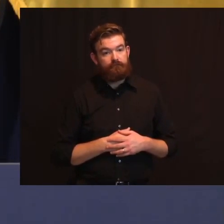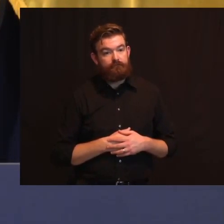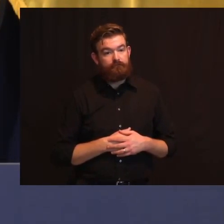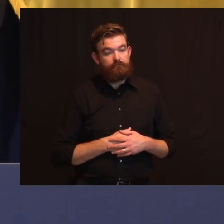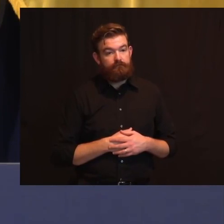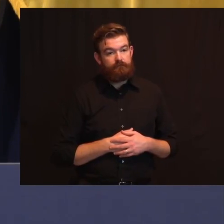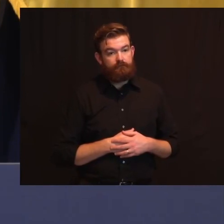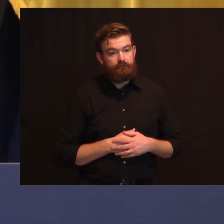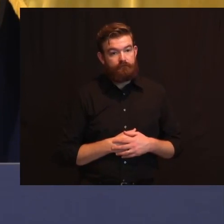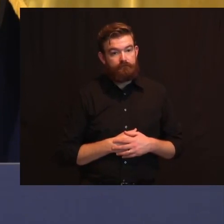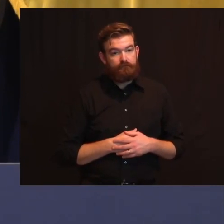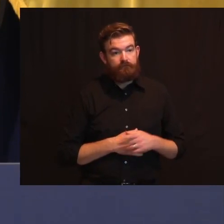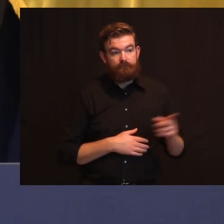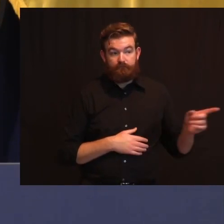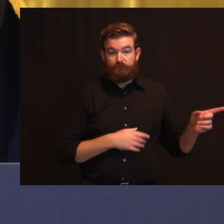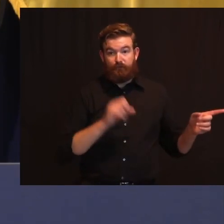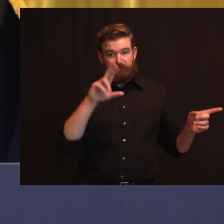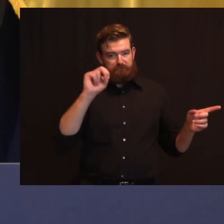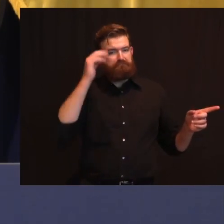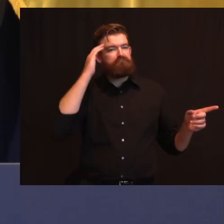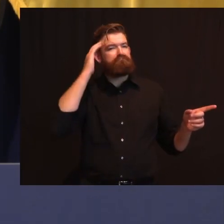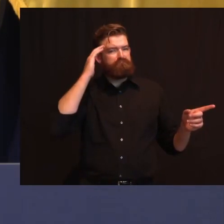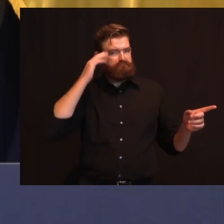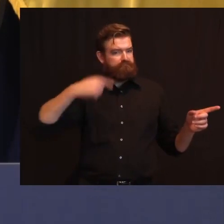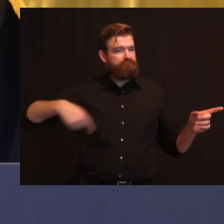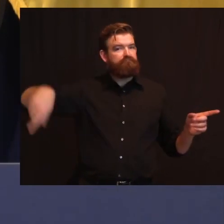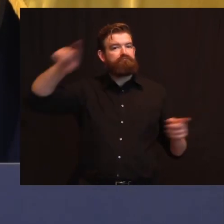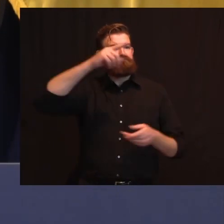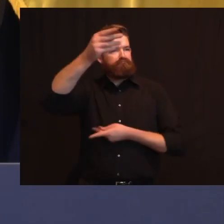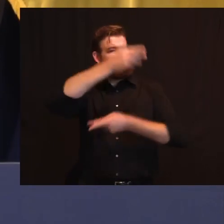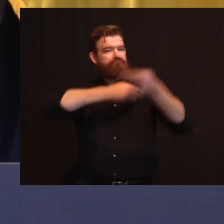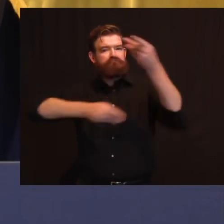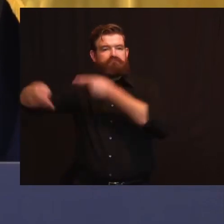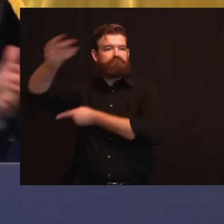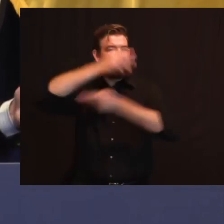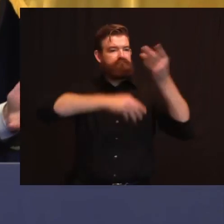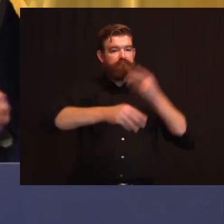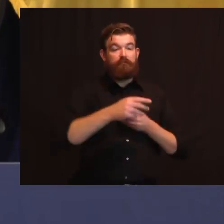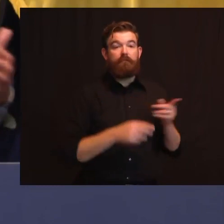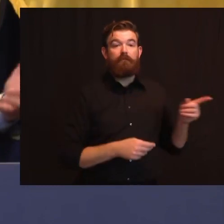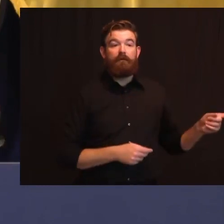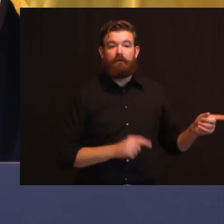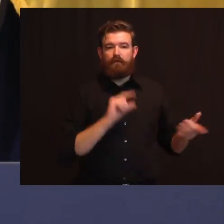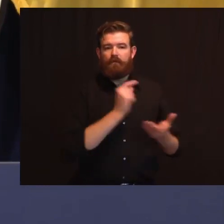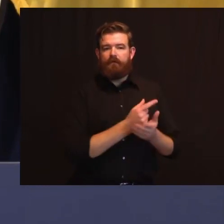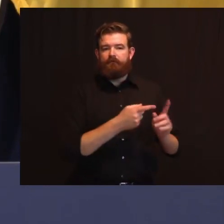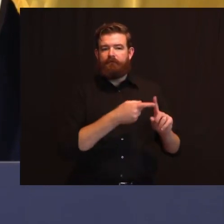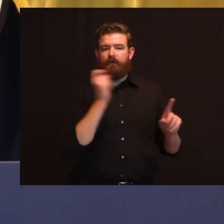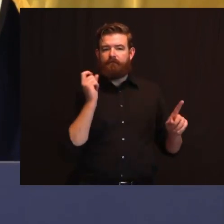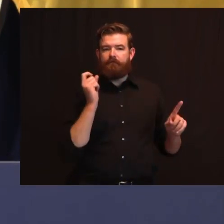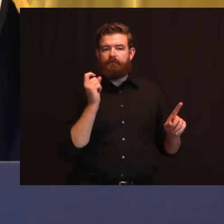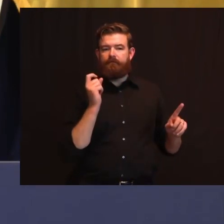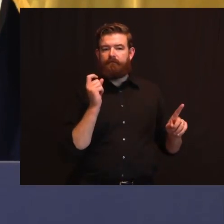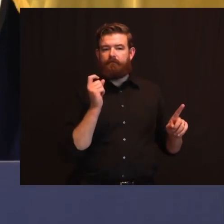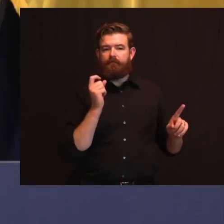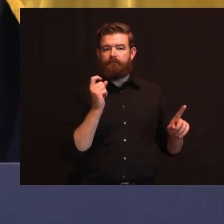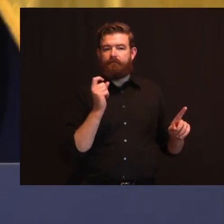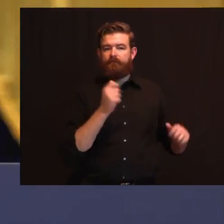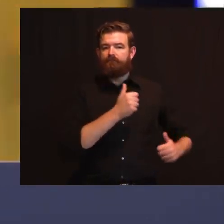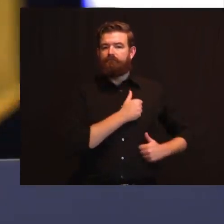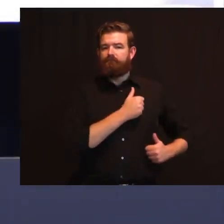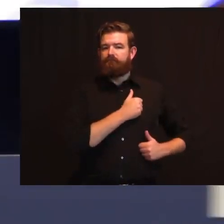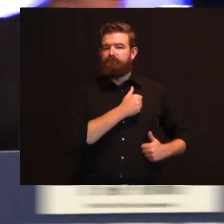Pat, if they ask for more, do we have more? I believe. Do we have more without putting I our, do have our more. own? We're also there's also requests in